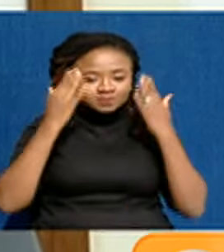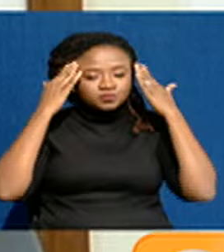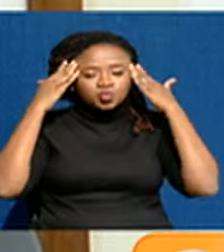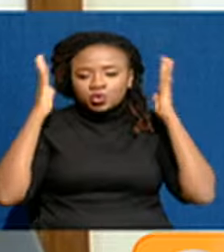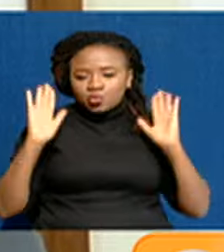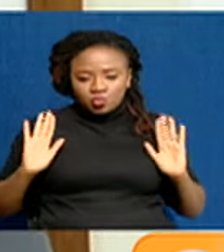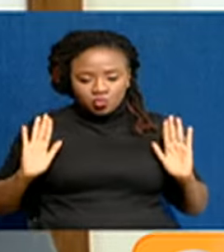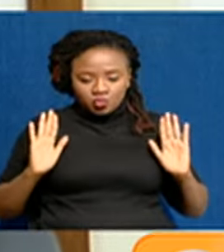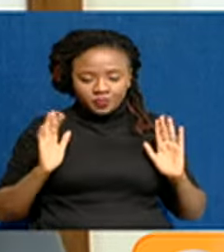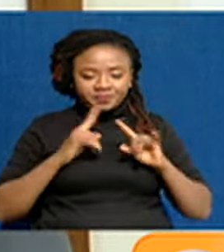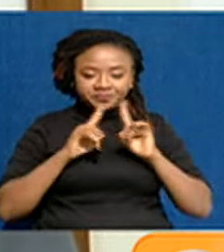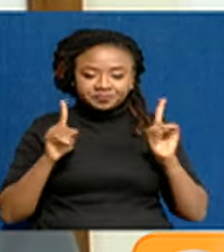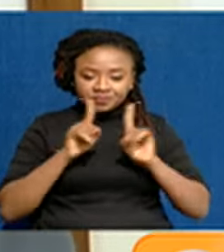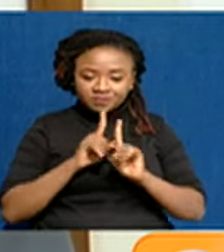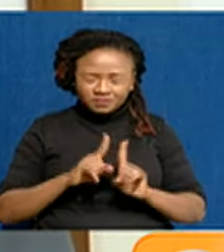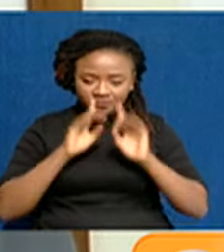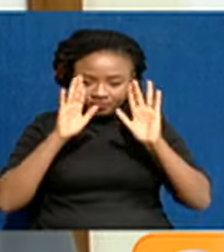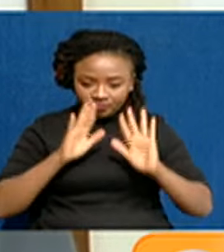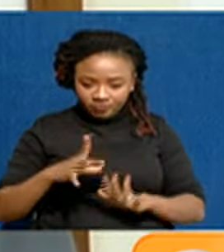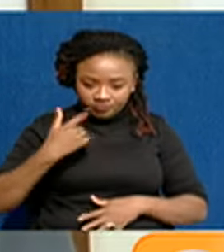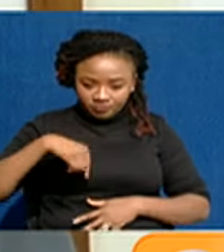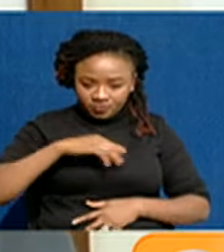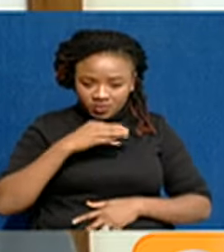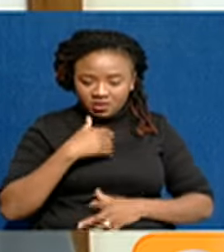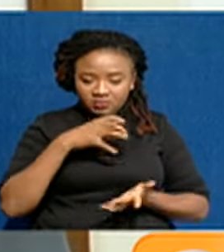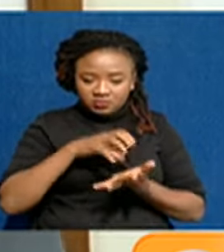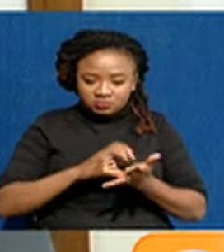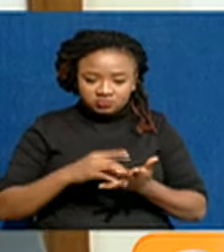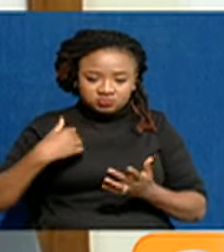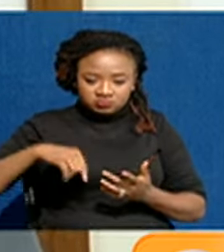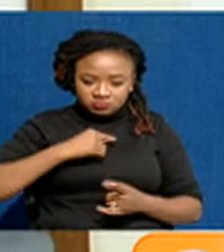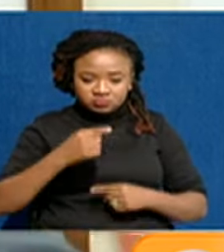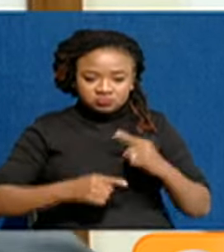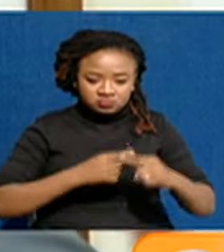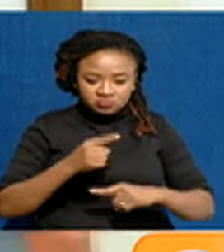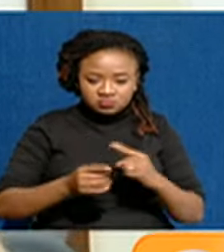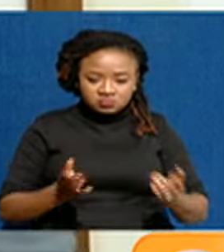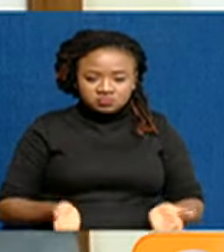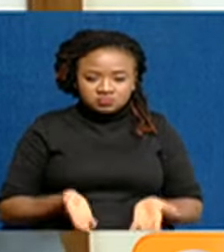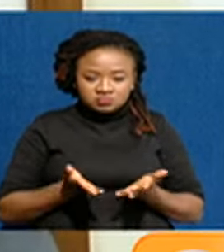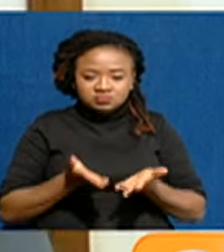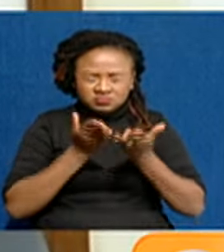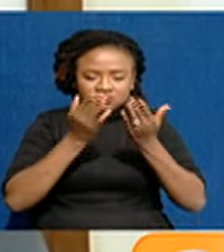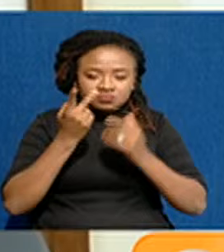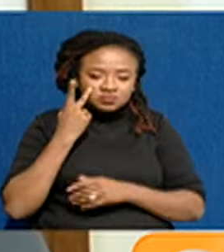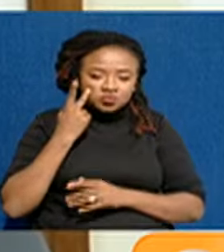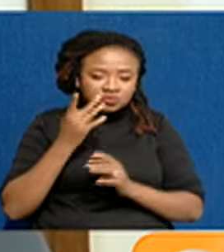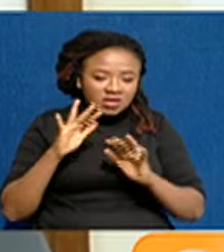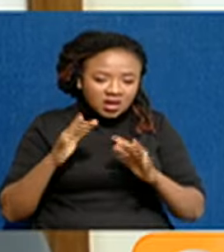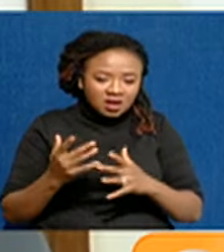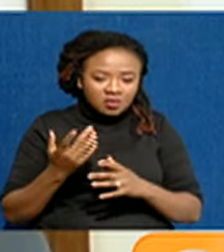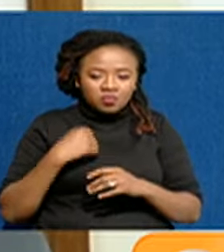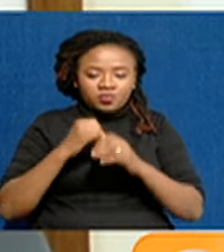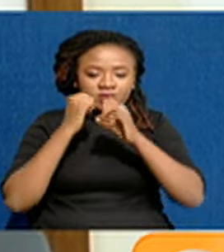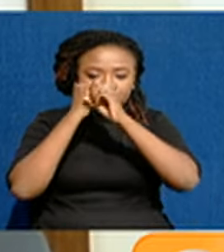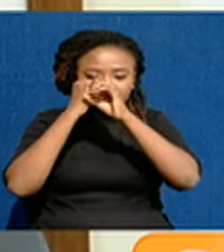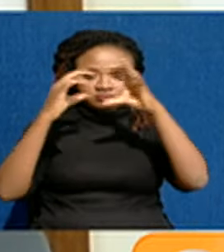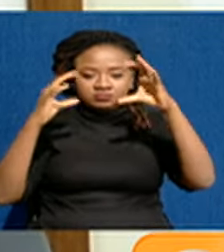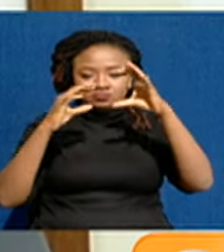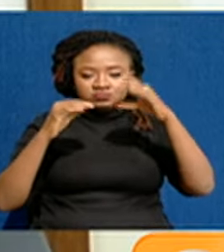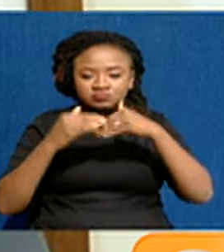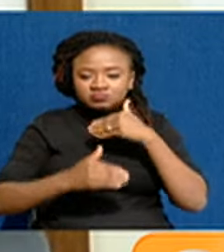spirit of Kaizen, that we need to have a situation where we keep on improving on how we predict the magnitude of whatever situation